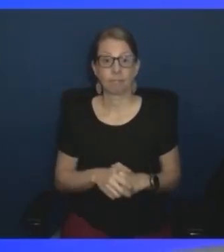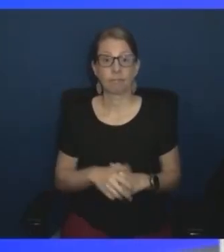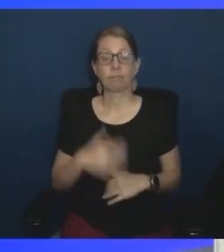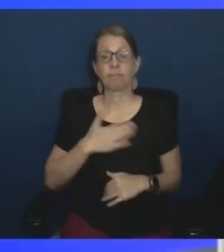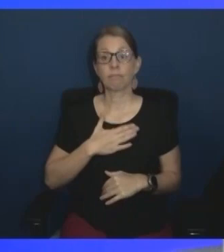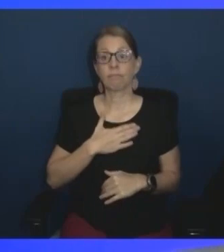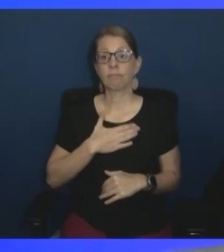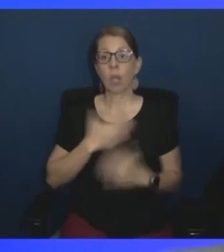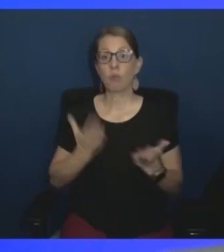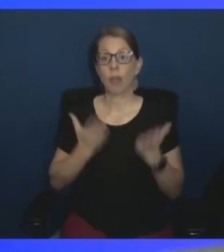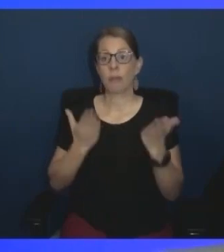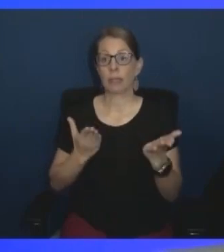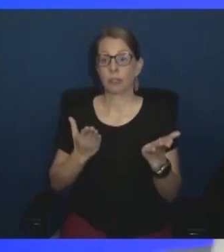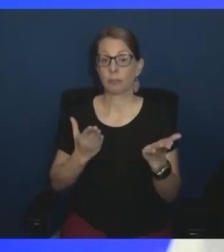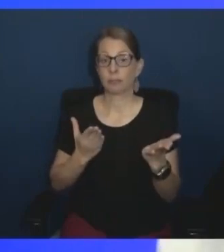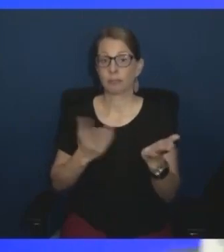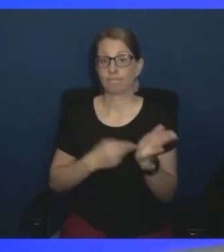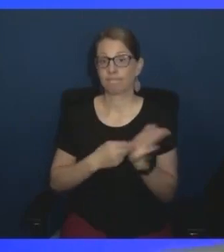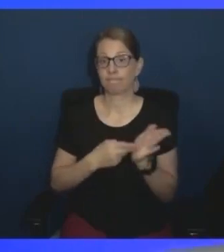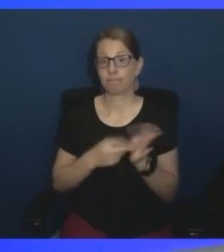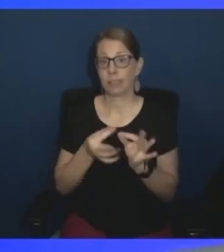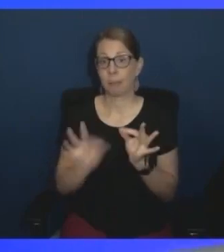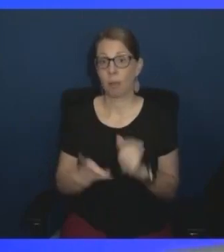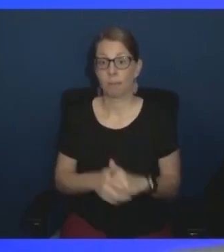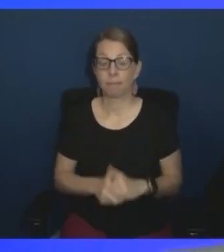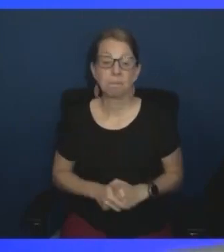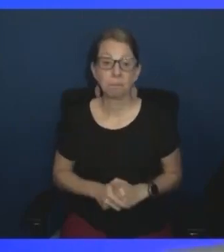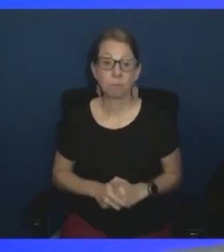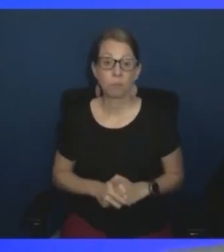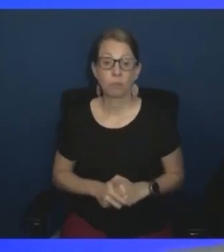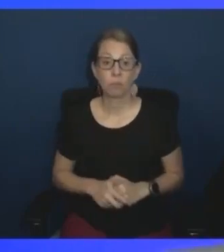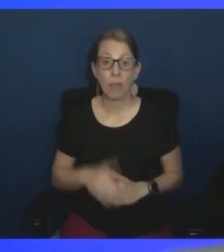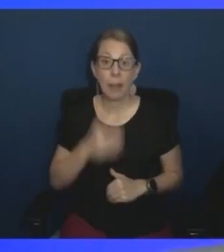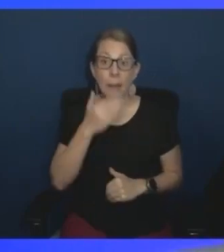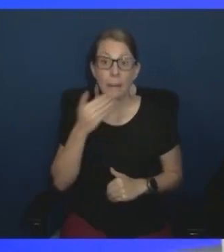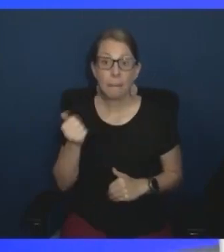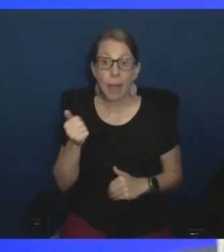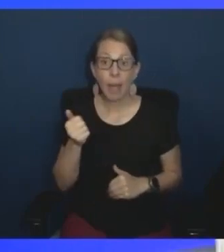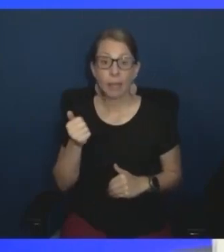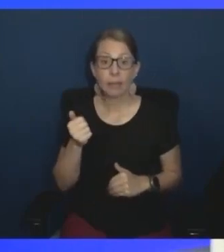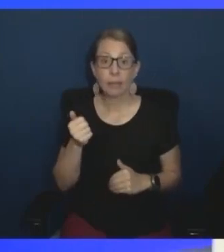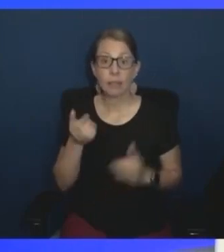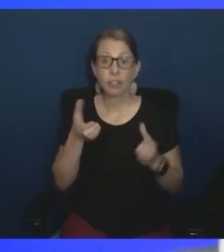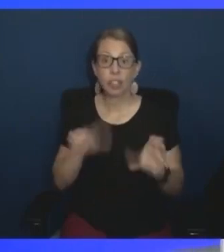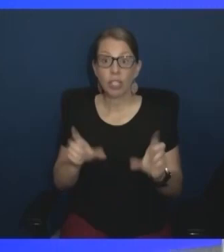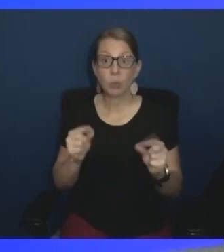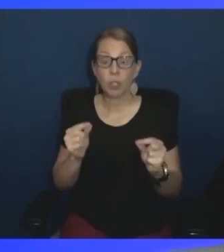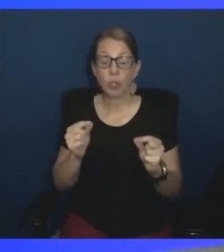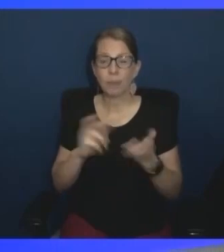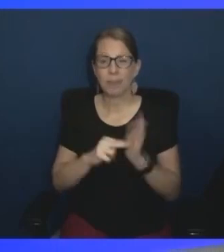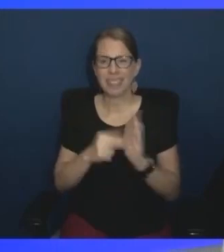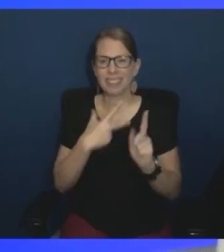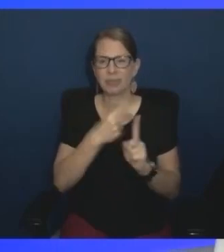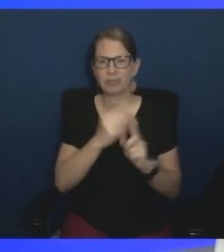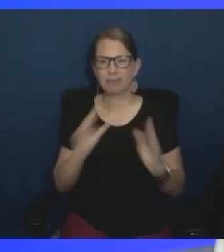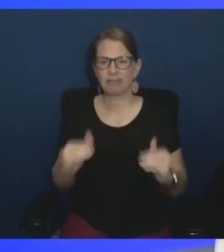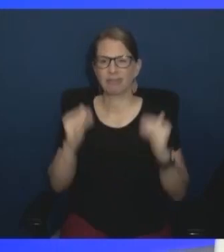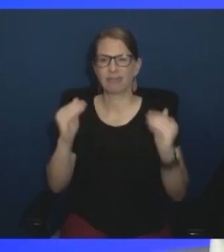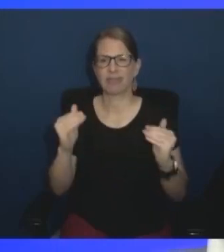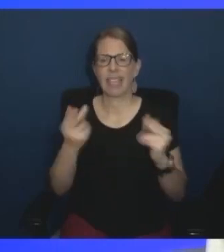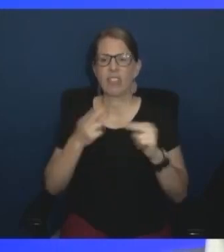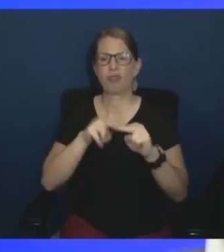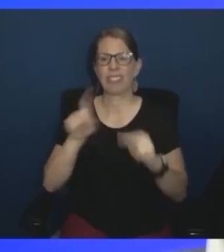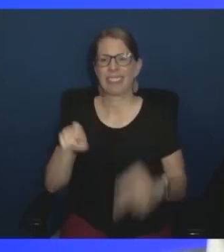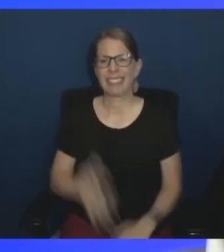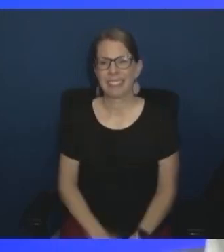recommendation would really be simple. That, you know, our best path forward is really increasing our vaccination rates. So, you know, if